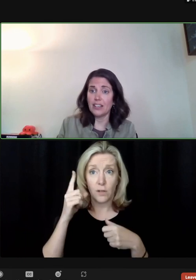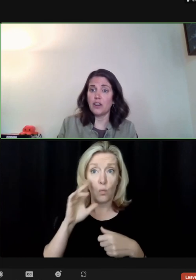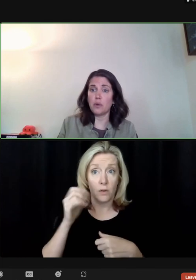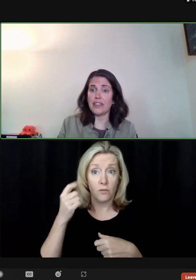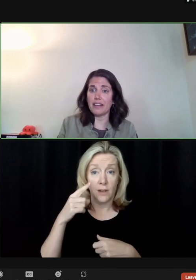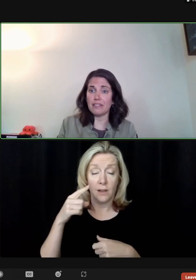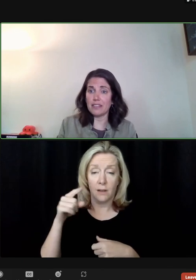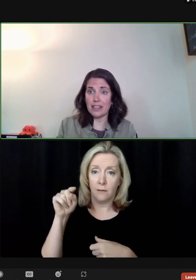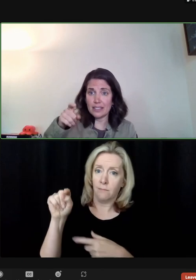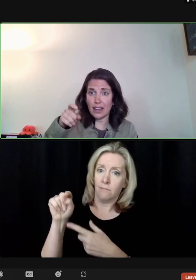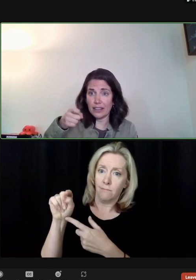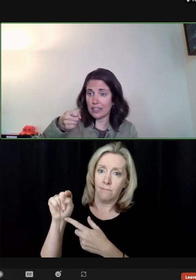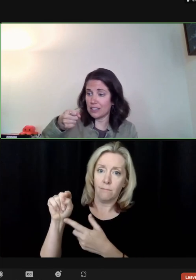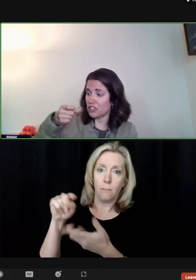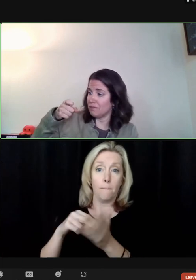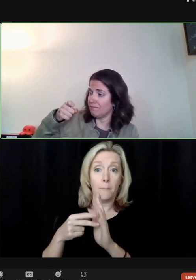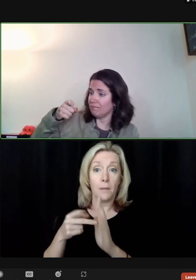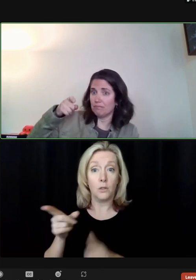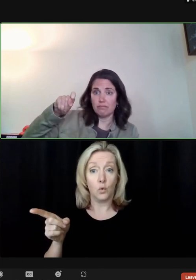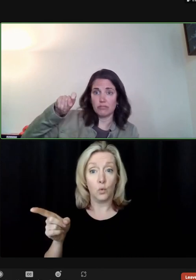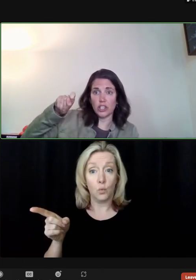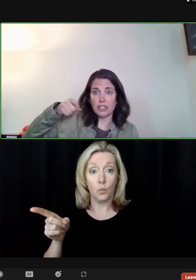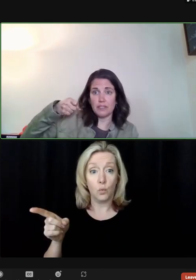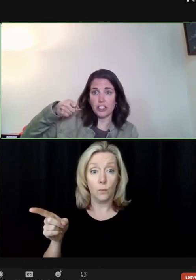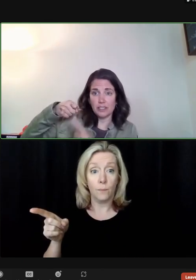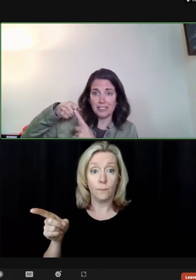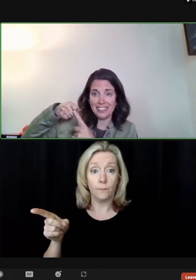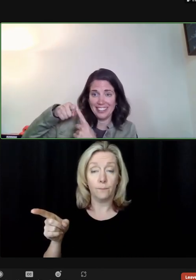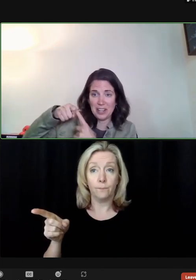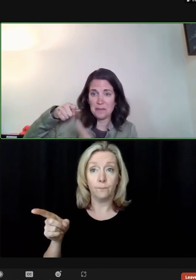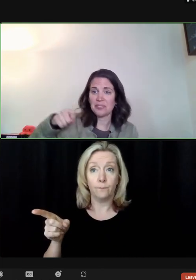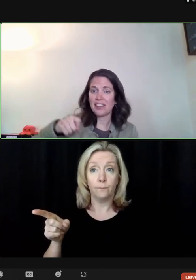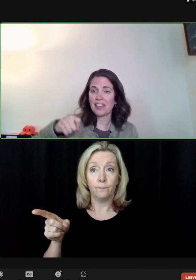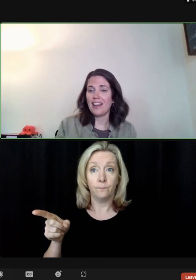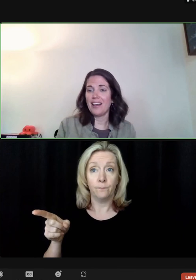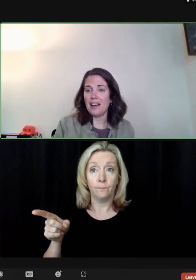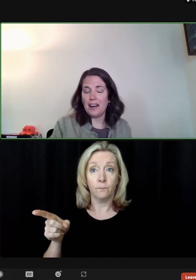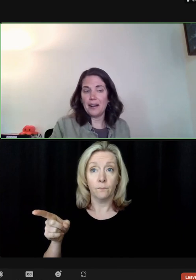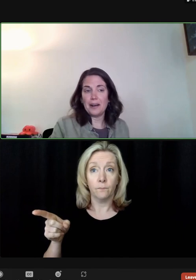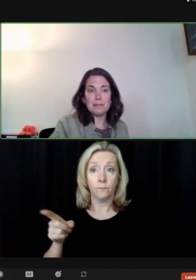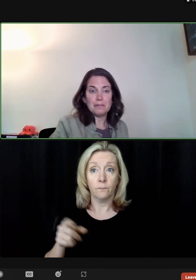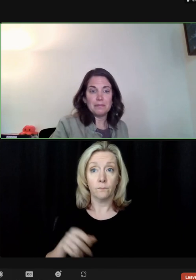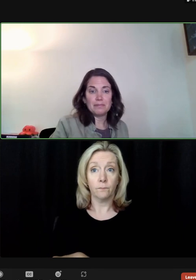that of what that, and that's not like just a cranked finger?